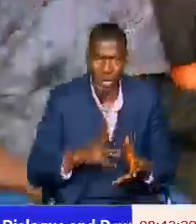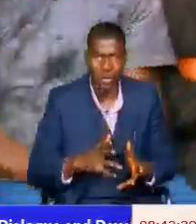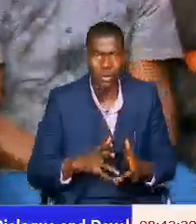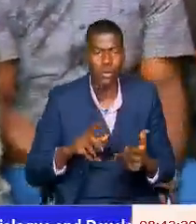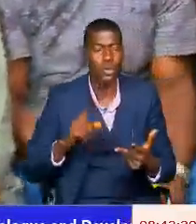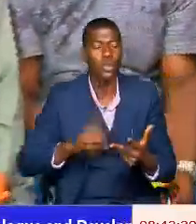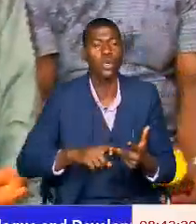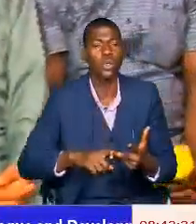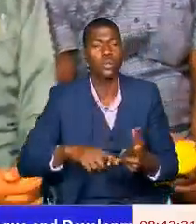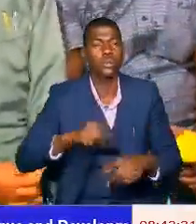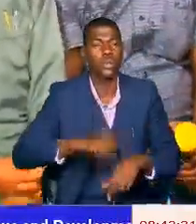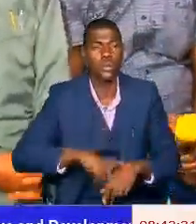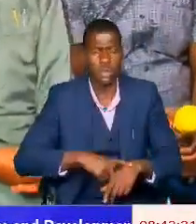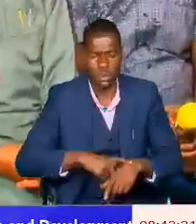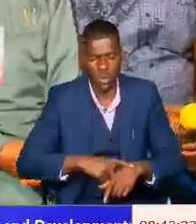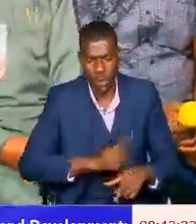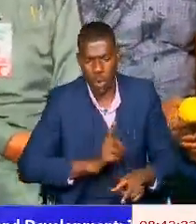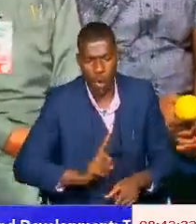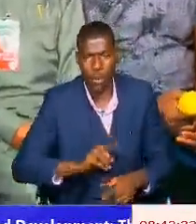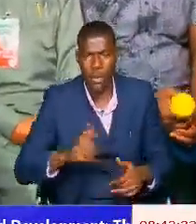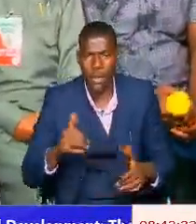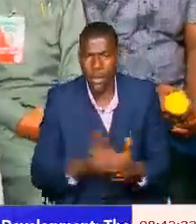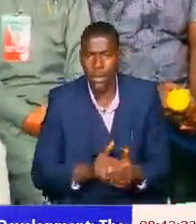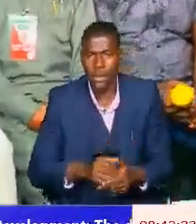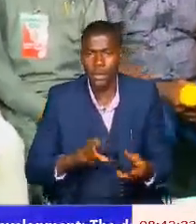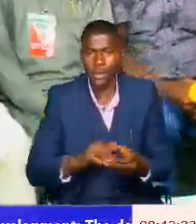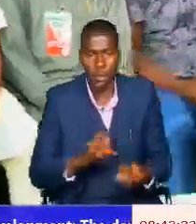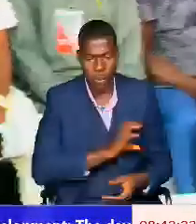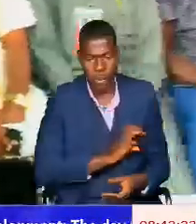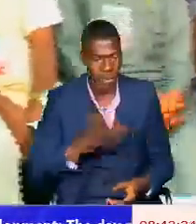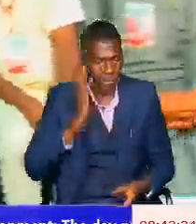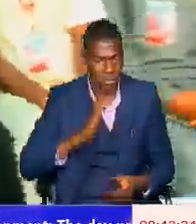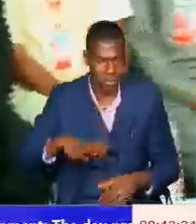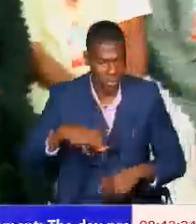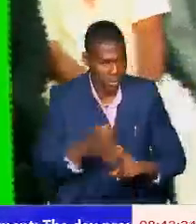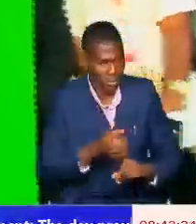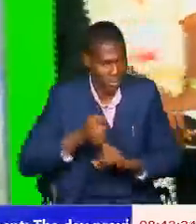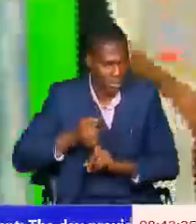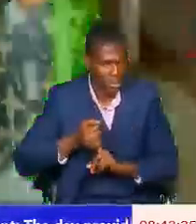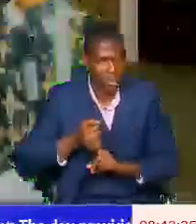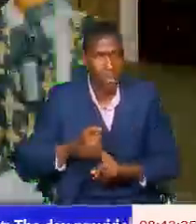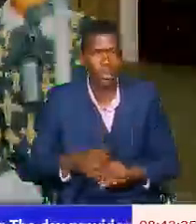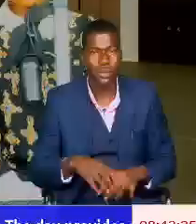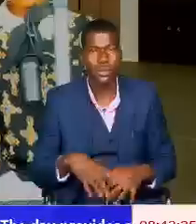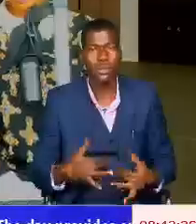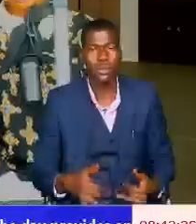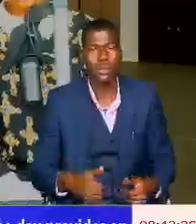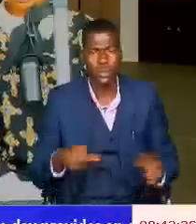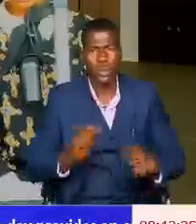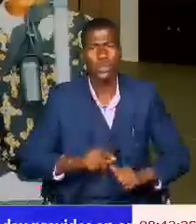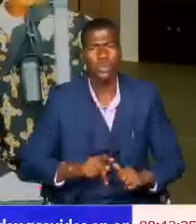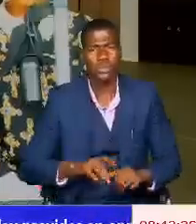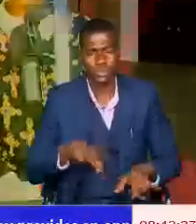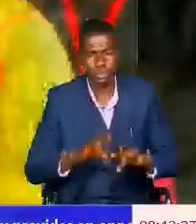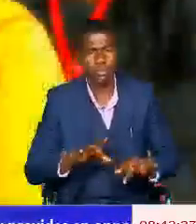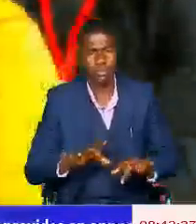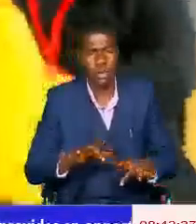say, oh boy, be careful, police go come catch you now. Let's go. It can be programmed. Yes,